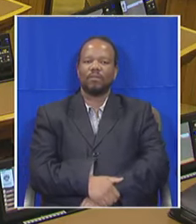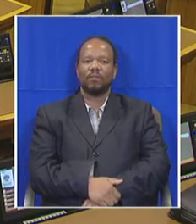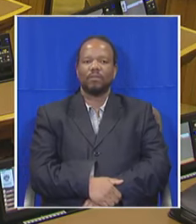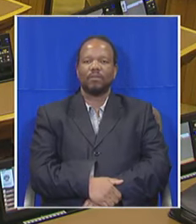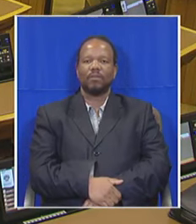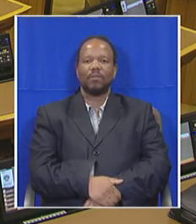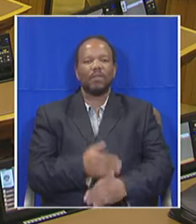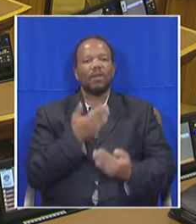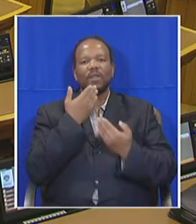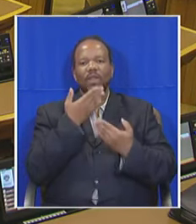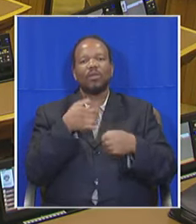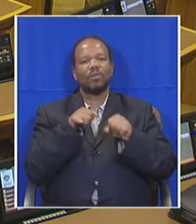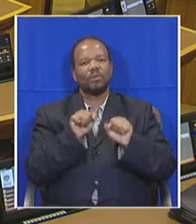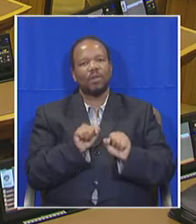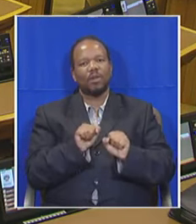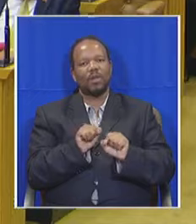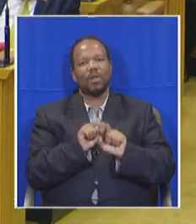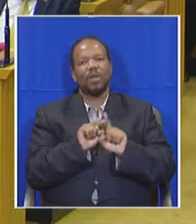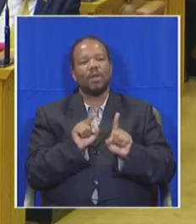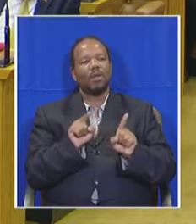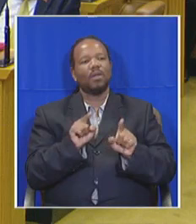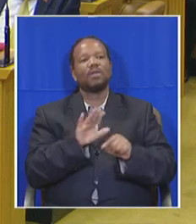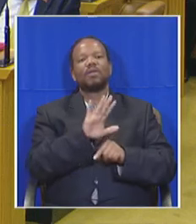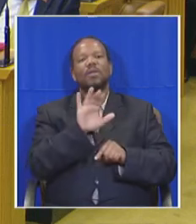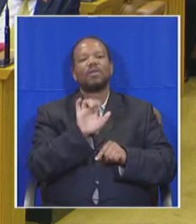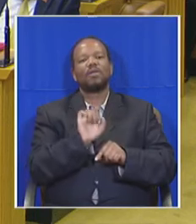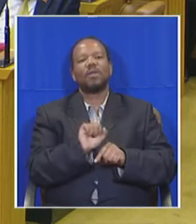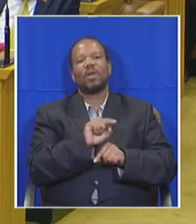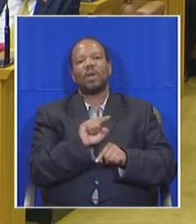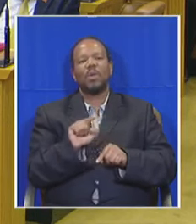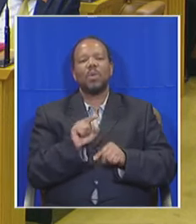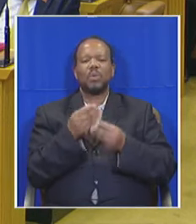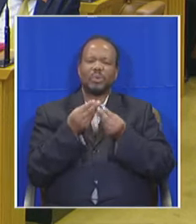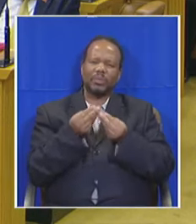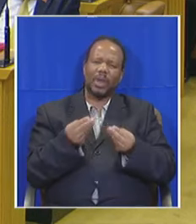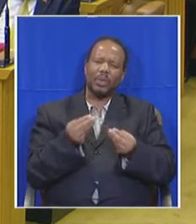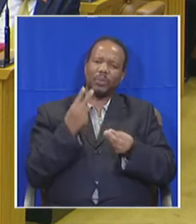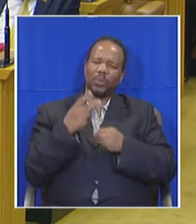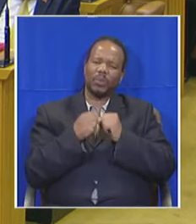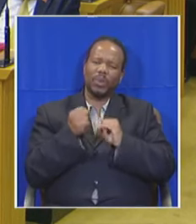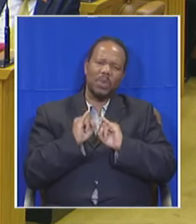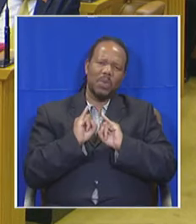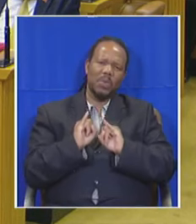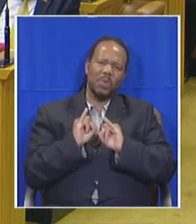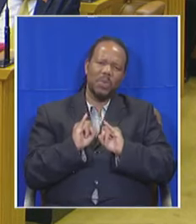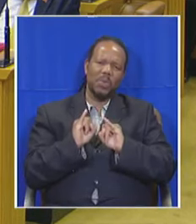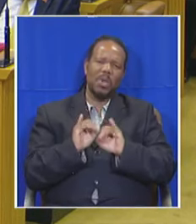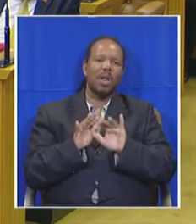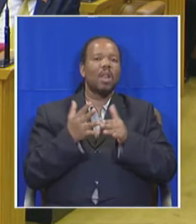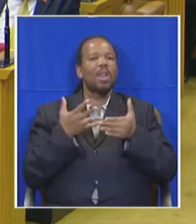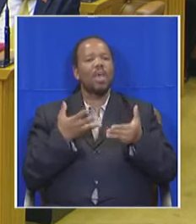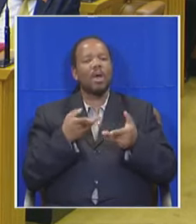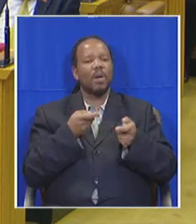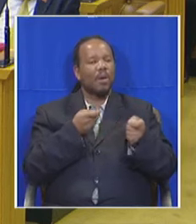Thank you, House Chair. While various parts of South Africa have been experiencing droughts over the last 2 years, leading to restrictions on